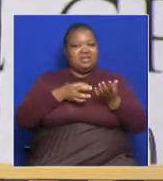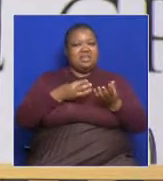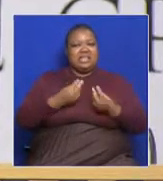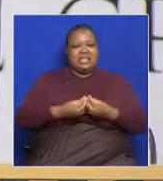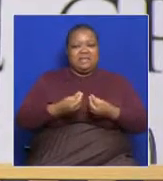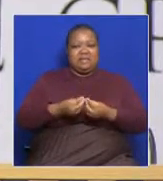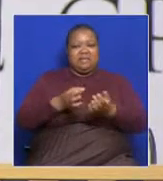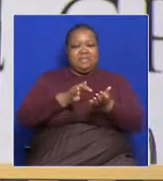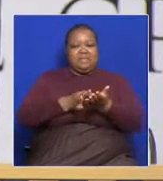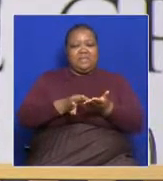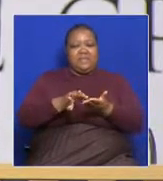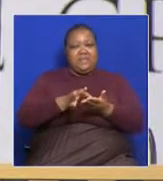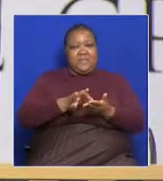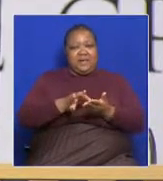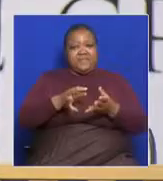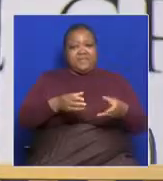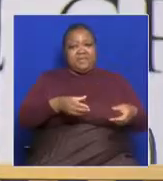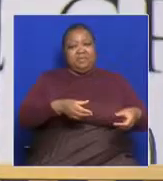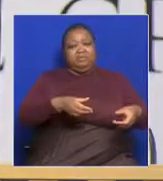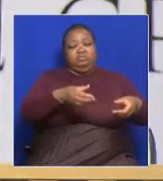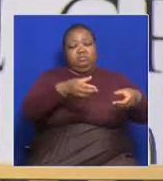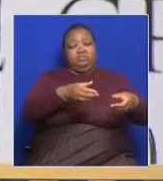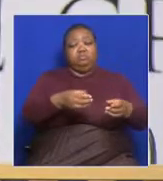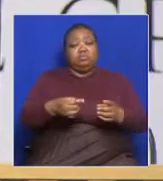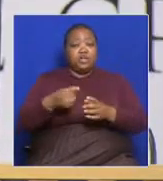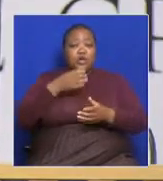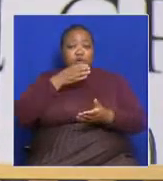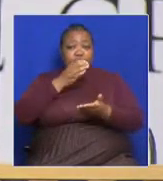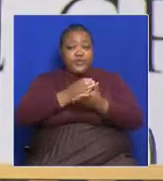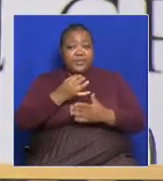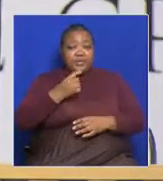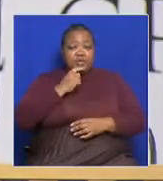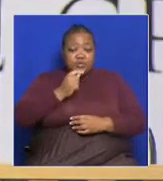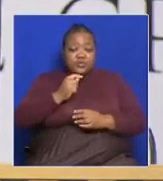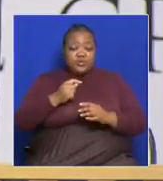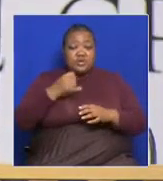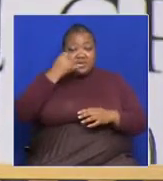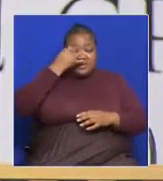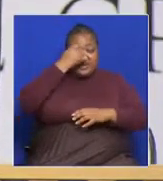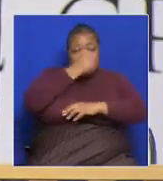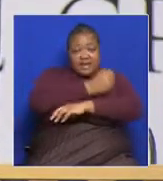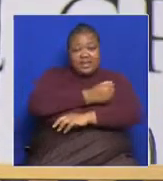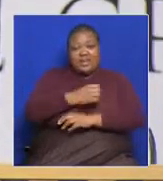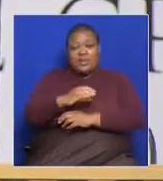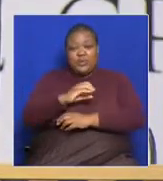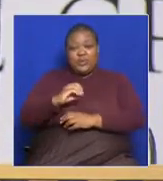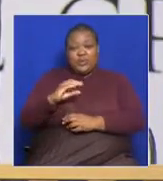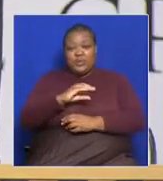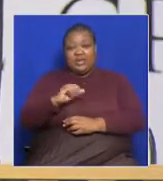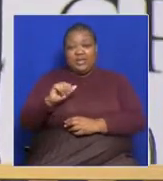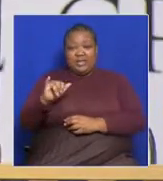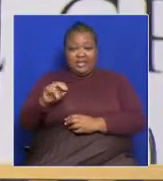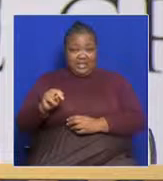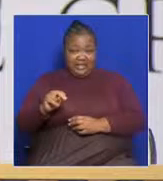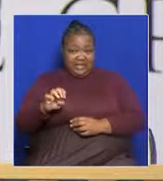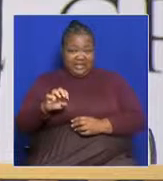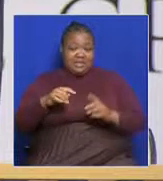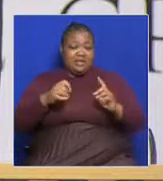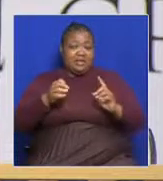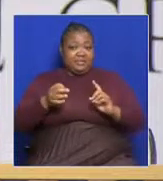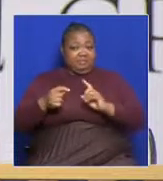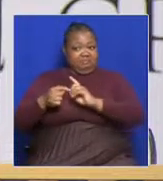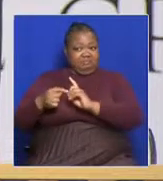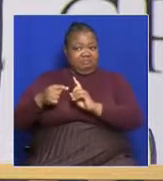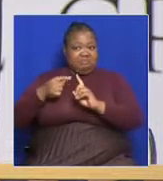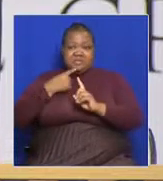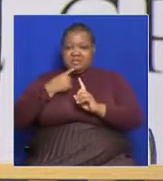at that stage, if Colonel Kuzwayo had told me, no, you're not allowed to take samples, we cannot assist you, and that's it. We won't even accept samples